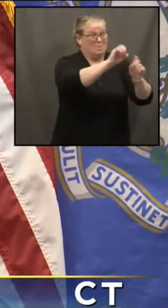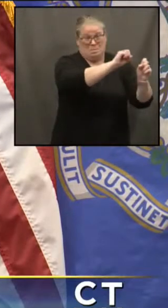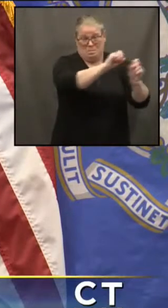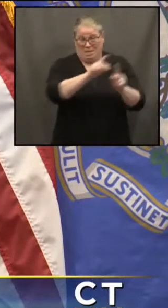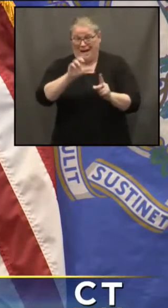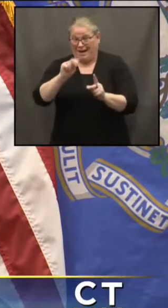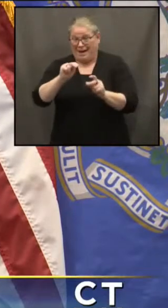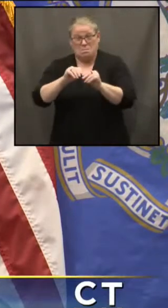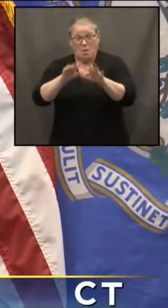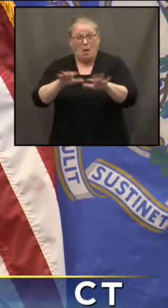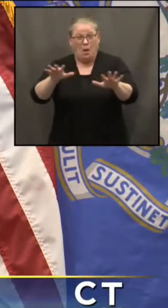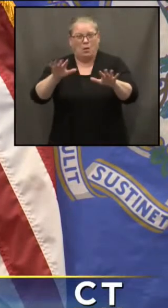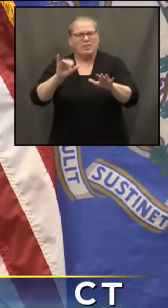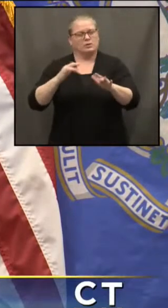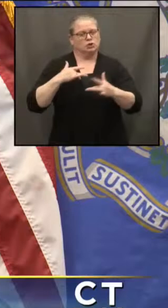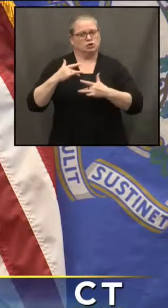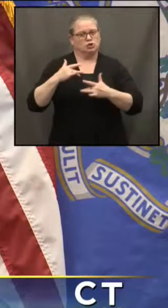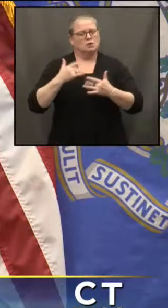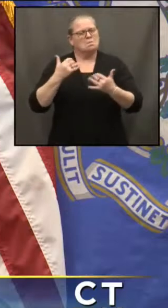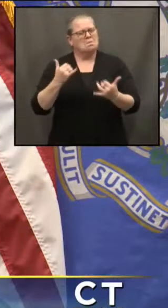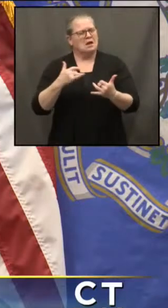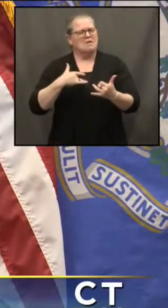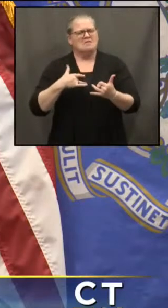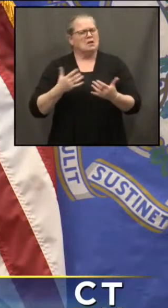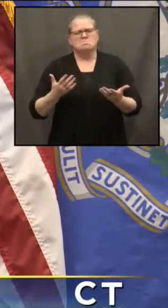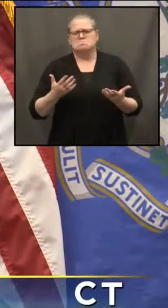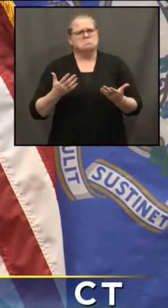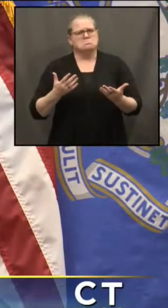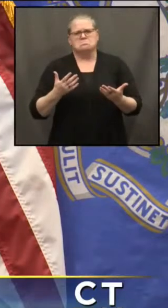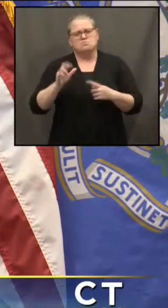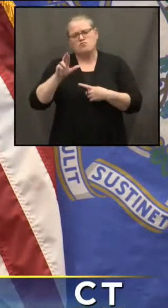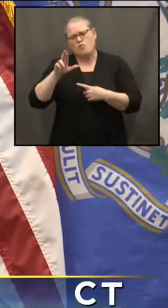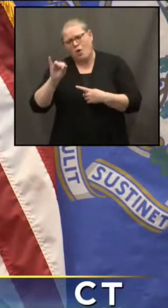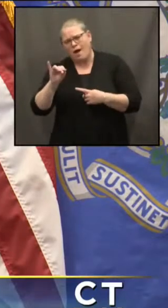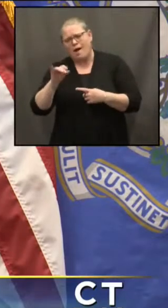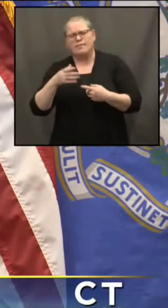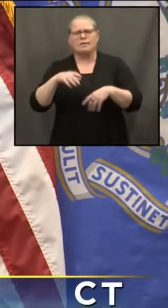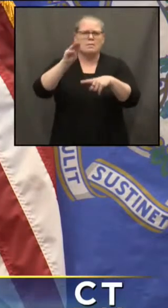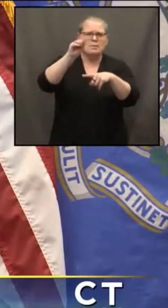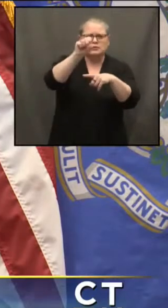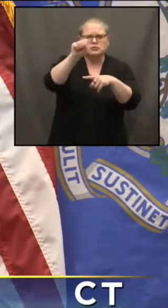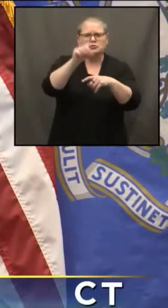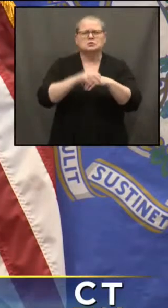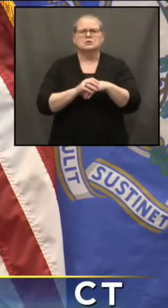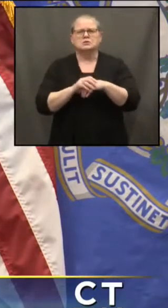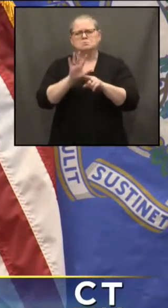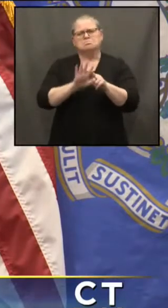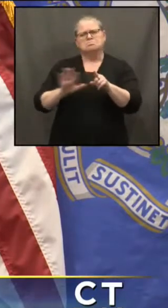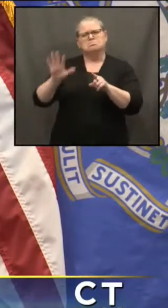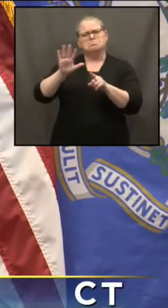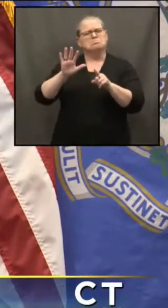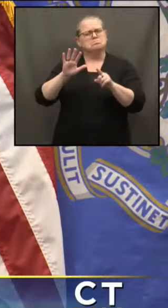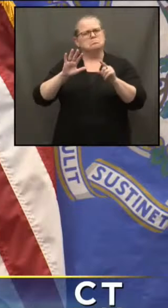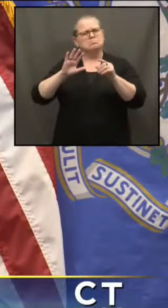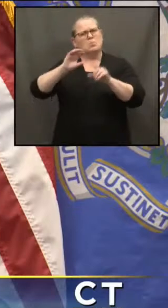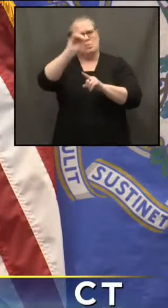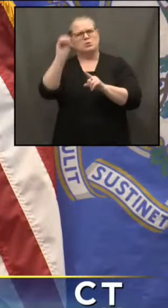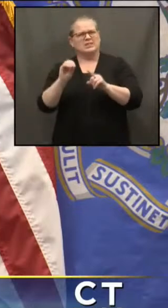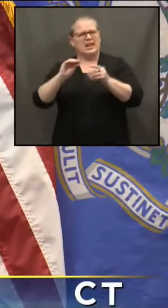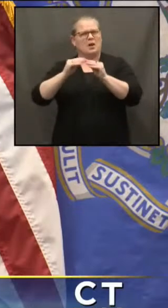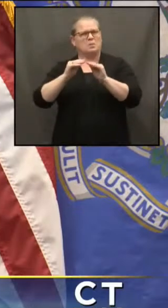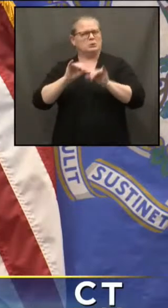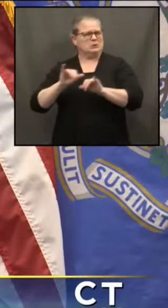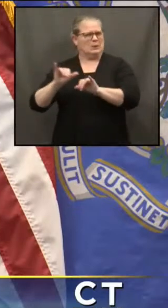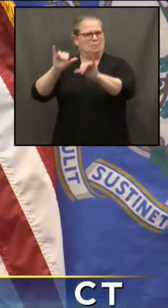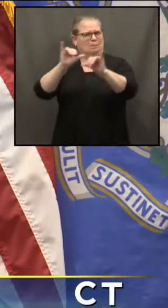or less, I think, in the same metric. Obviously, if you're traveling, I hope to God you've been vaccinated.